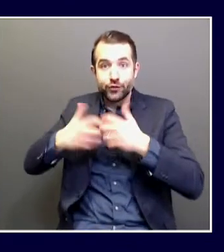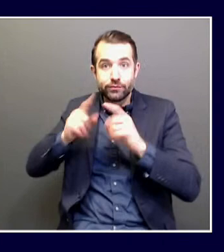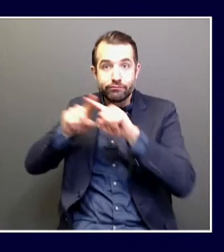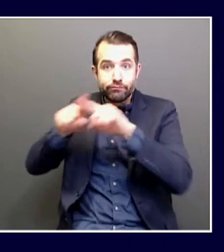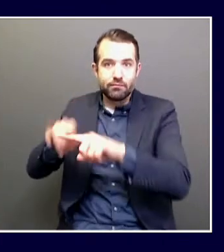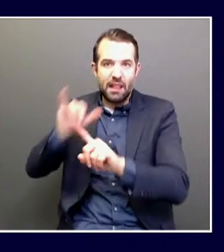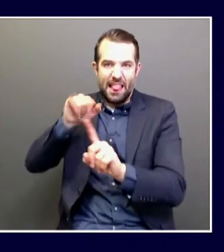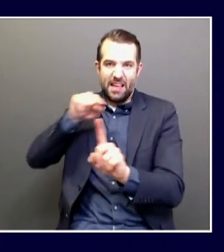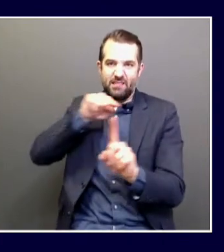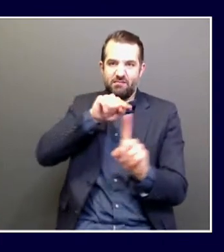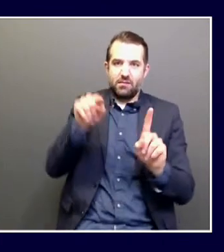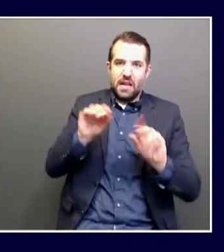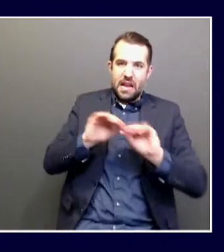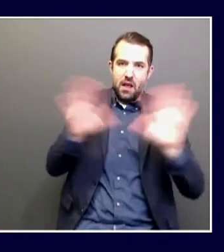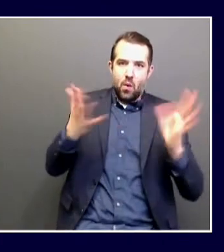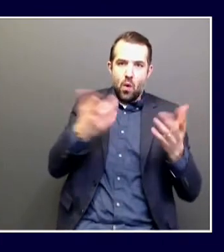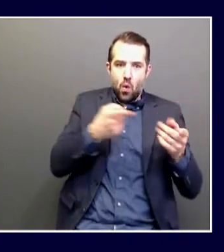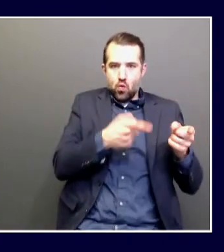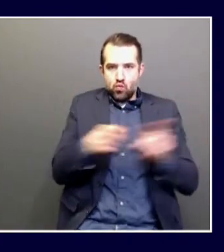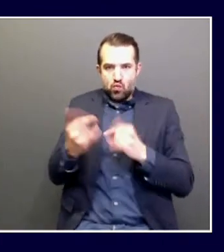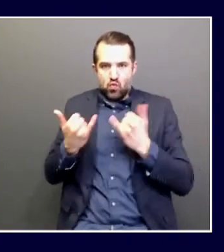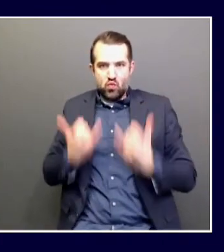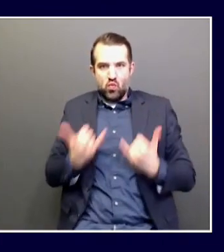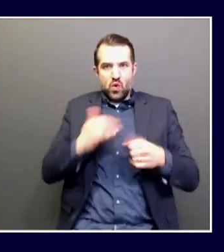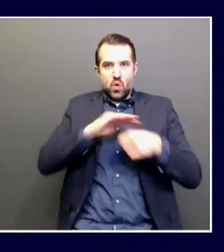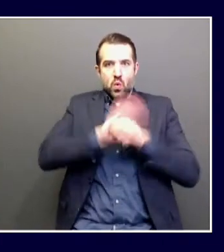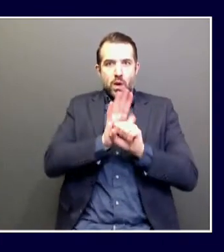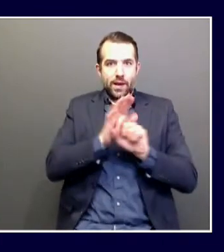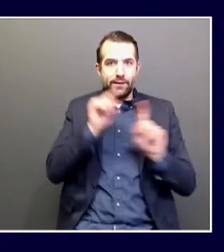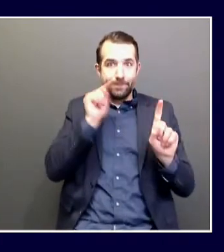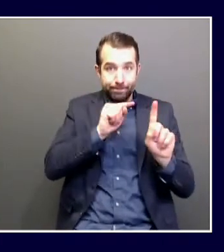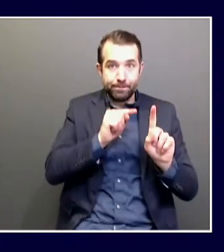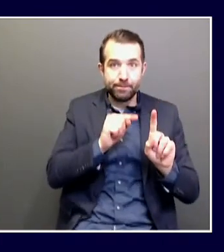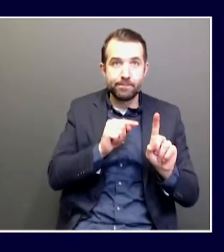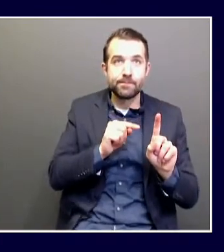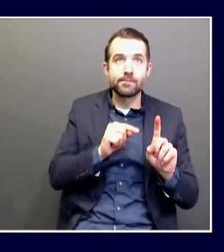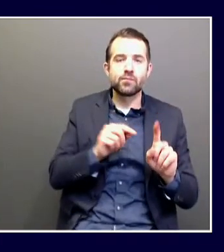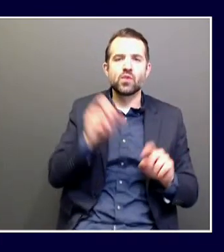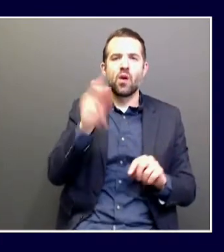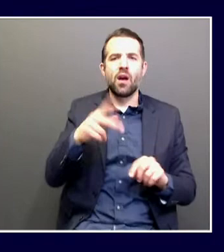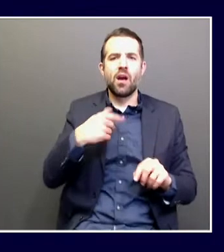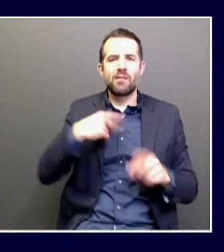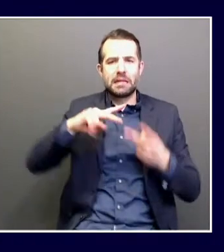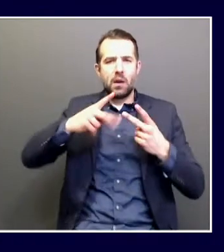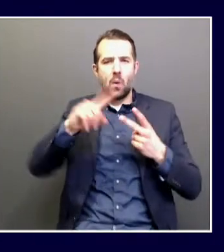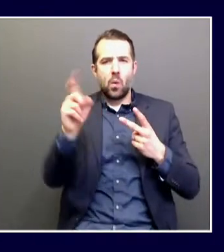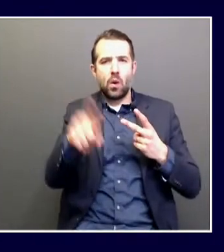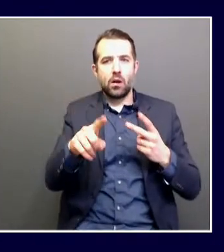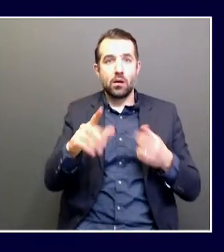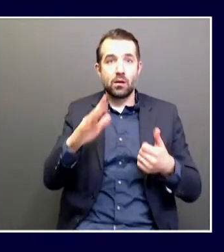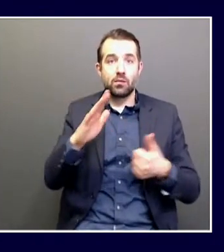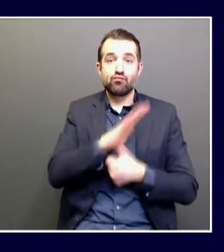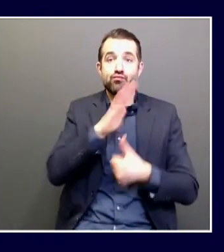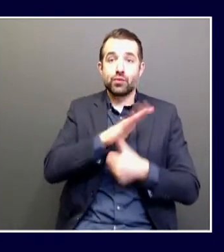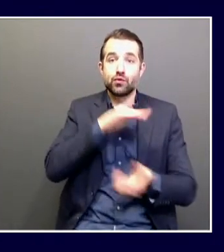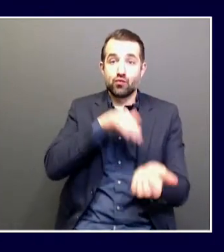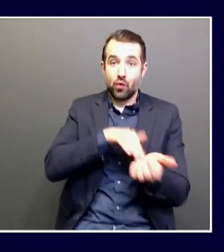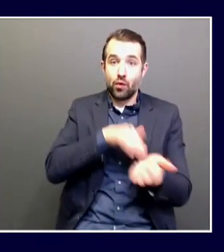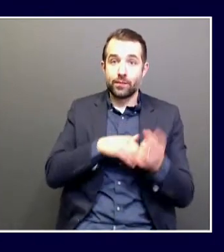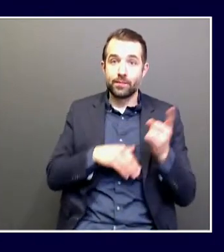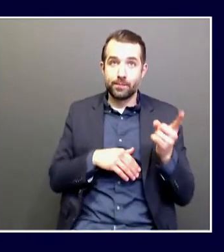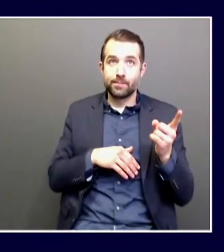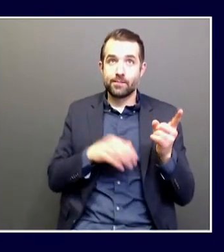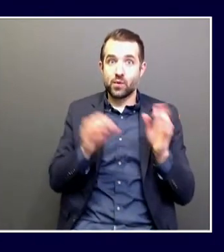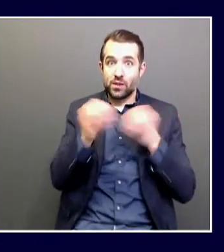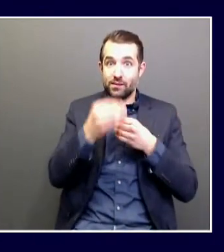one more quick question about that, and then I have another one. Do primary care providers report cases to the CDC